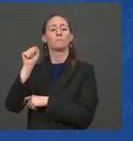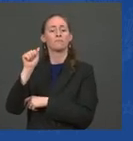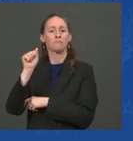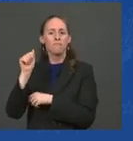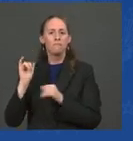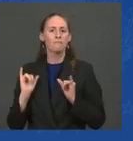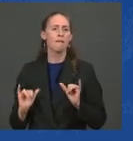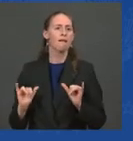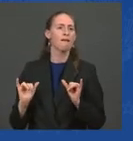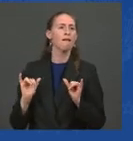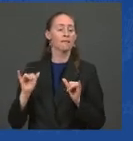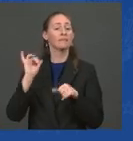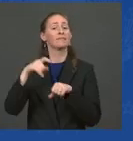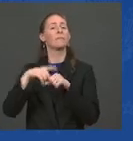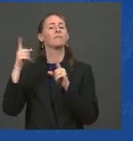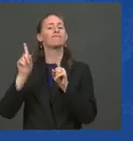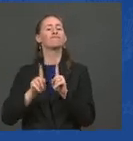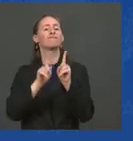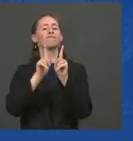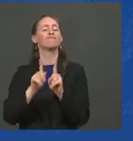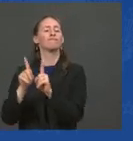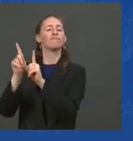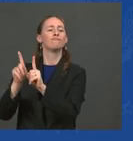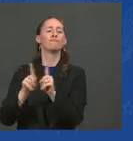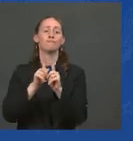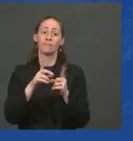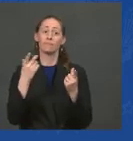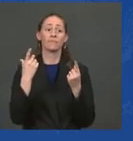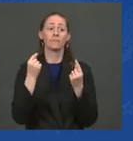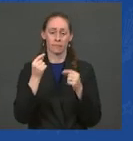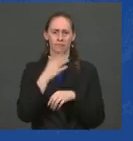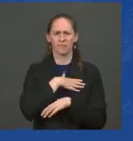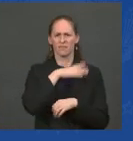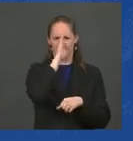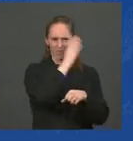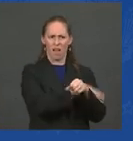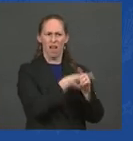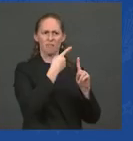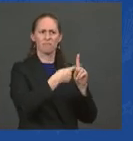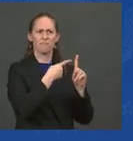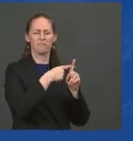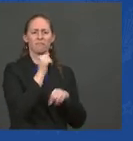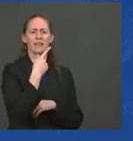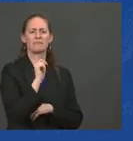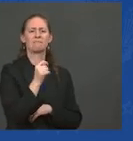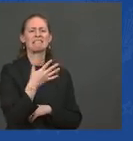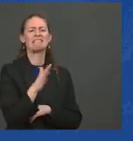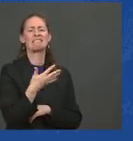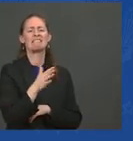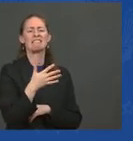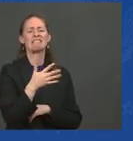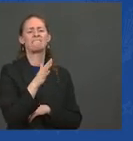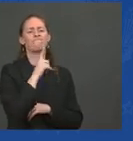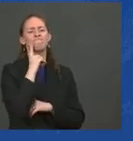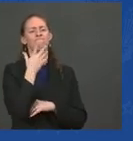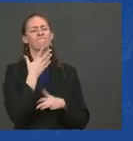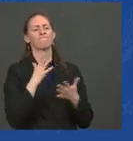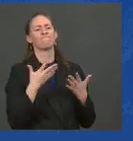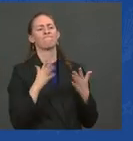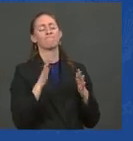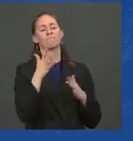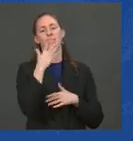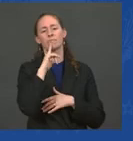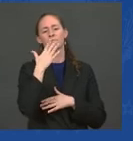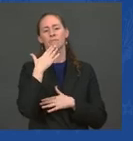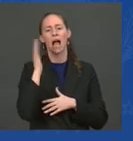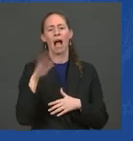with him, and the apartment he rented was less than ideal. And the whole thing had to be painted. My brother